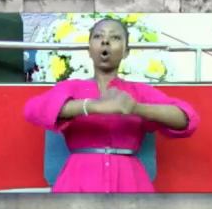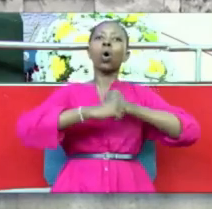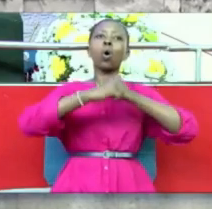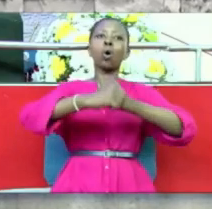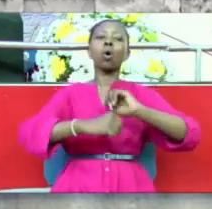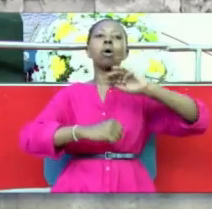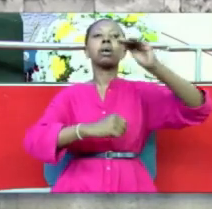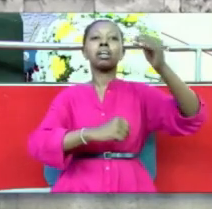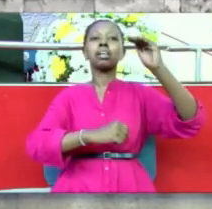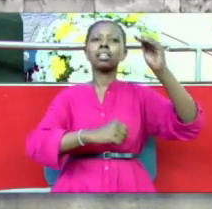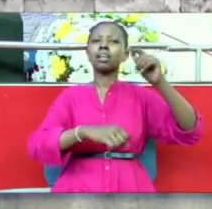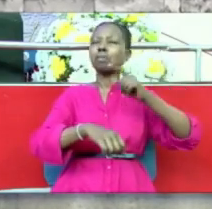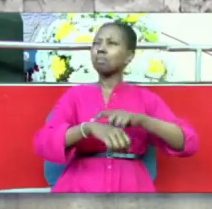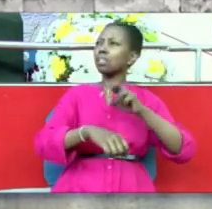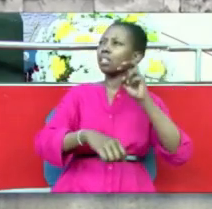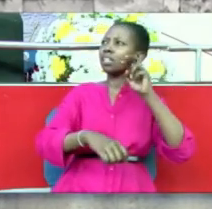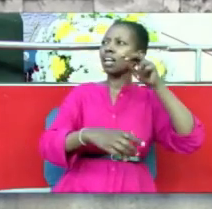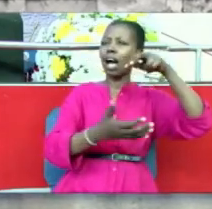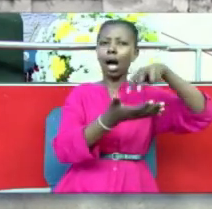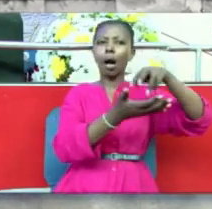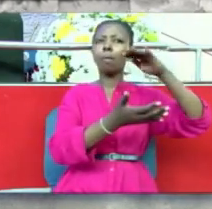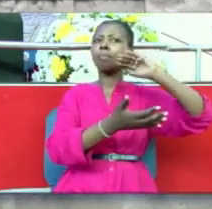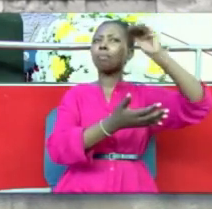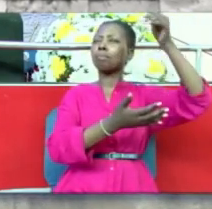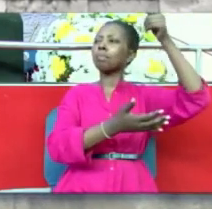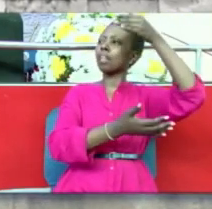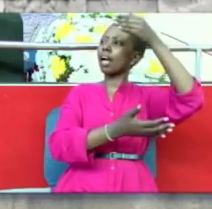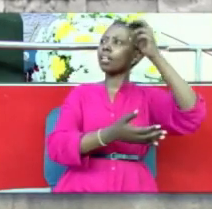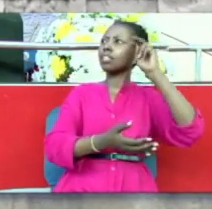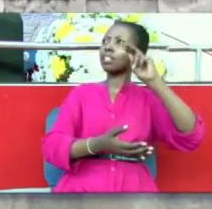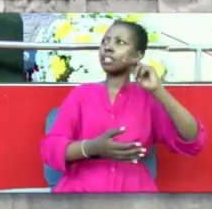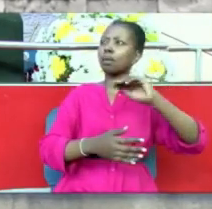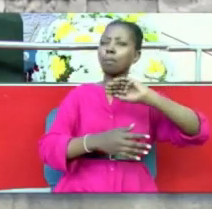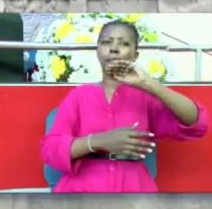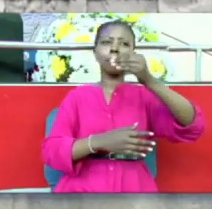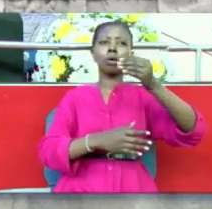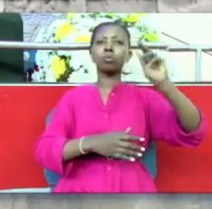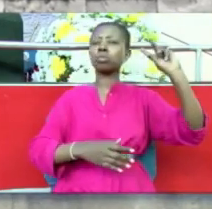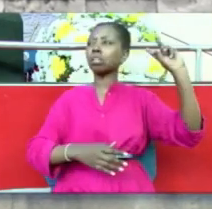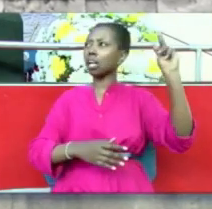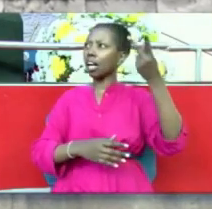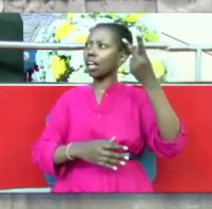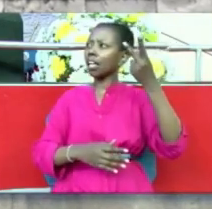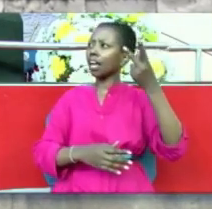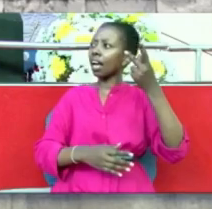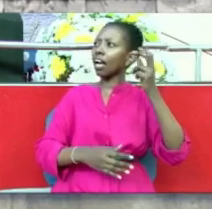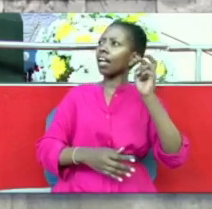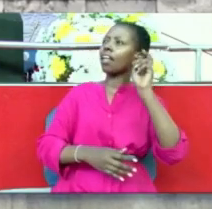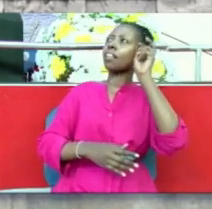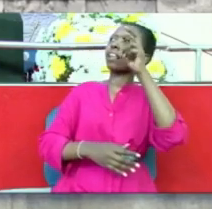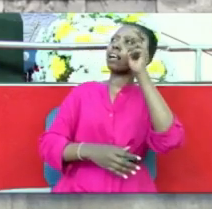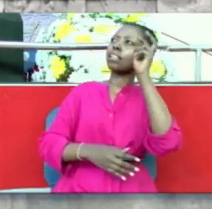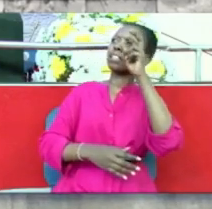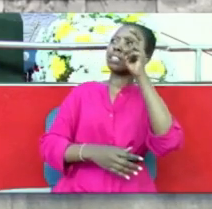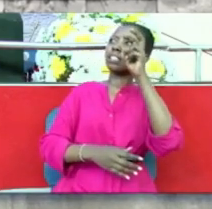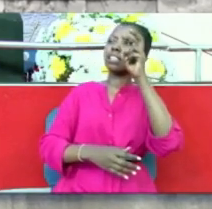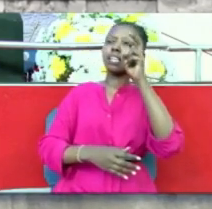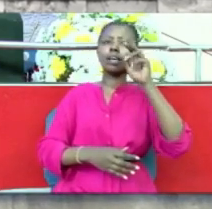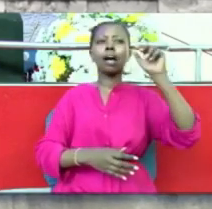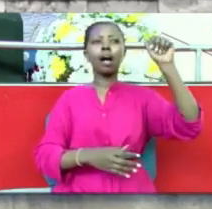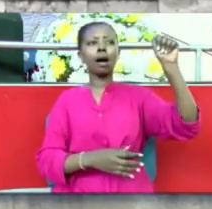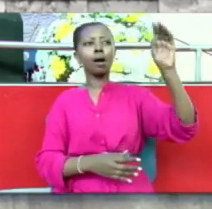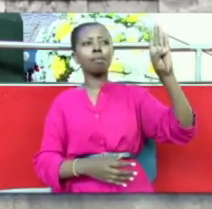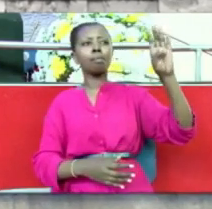Hamunielewi. Nikiwa kule juu, naona Mount Kenya. Nikiwa kule juu, naona Abadeas.